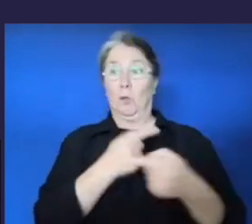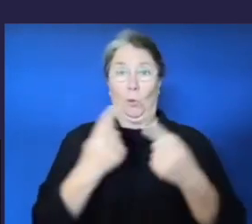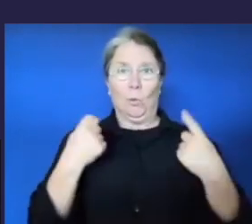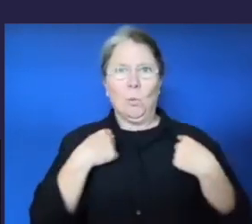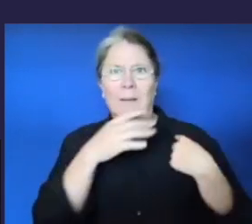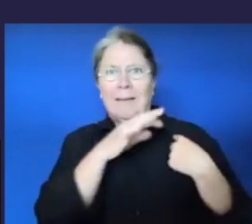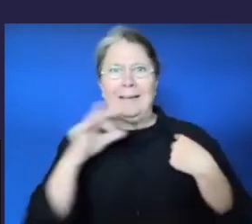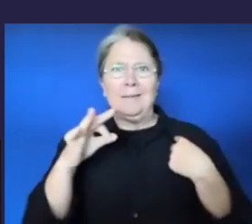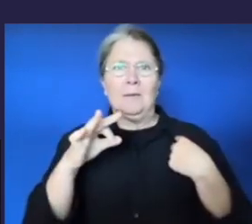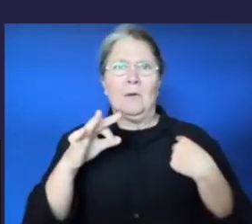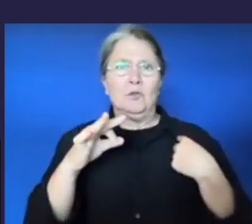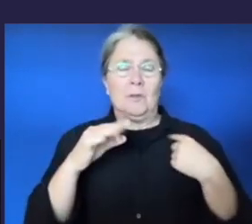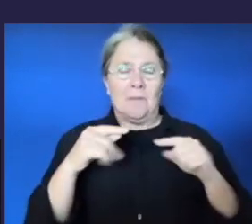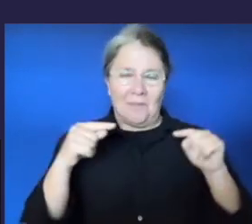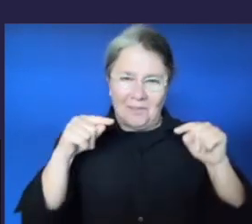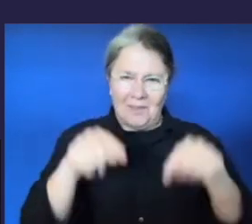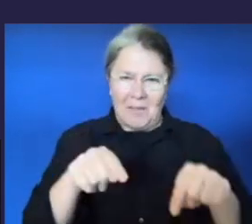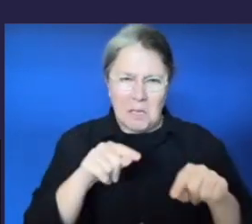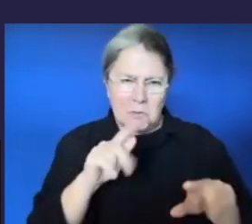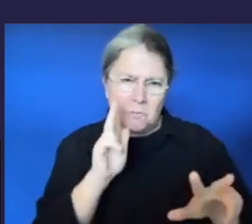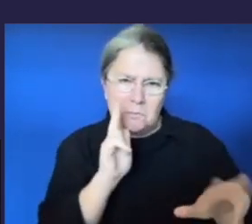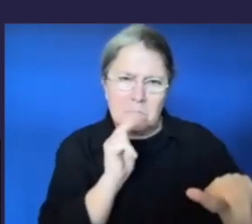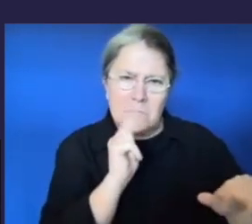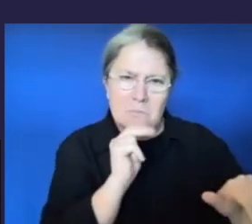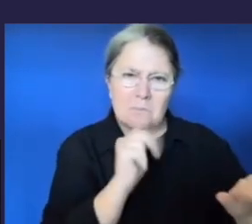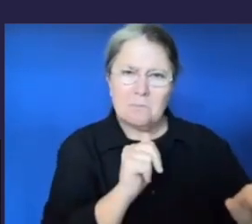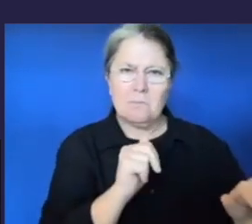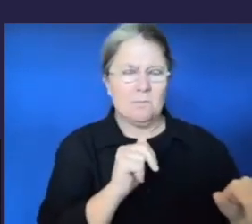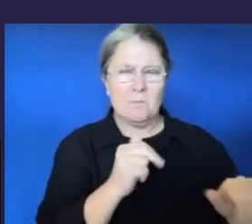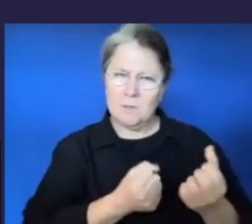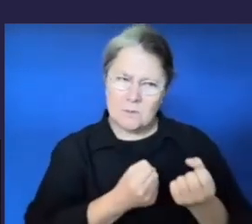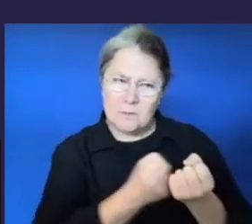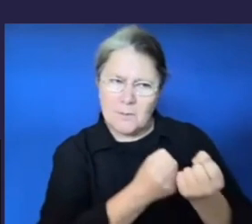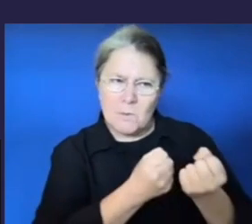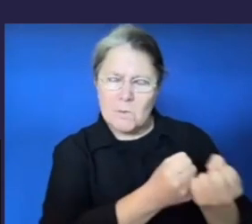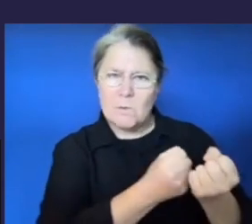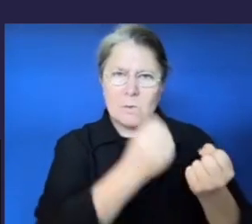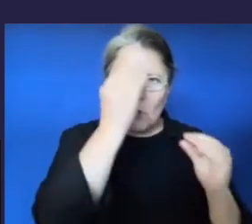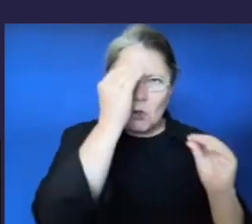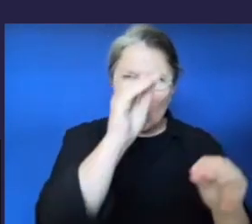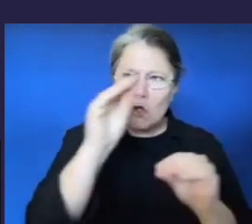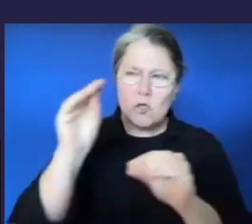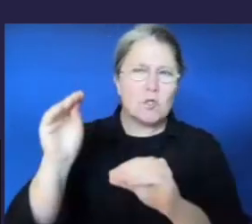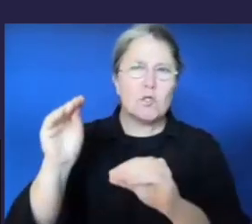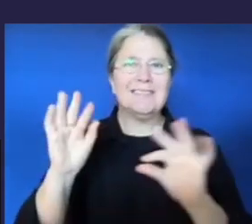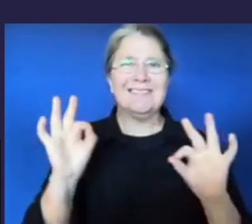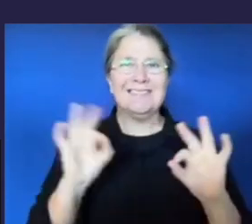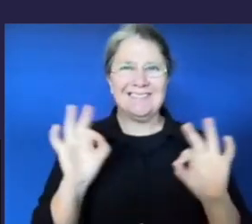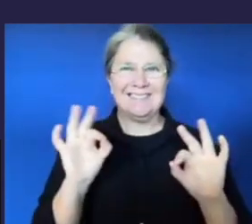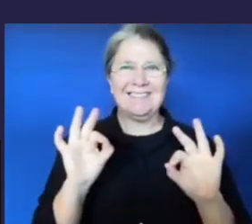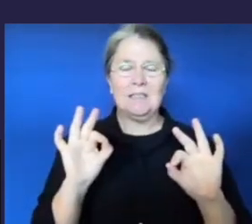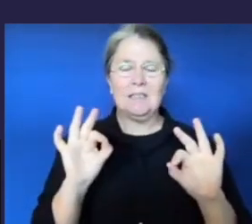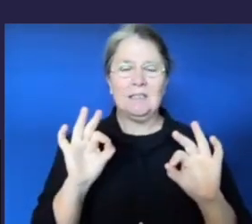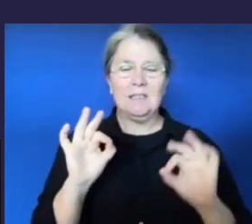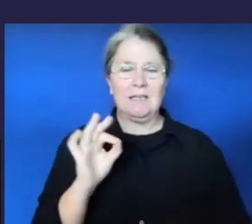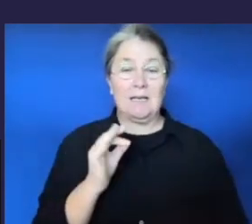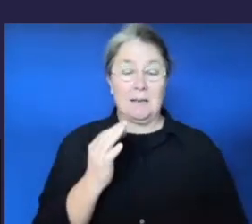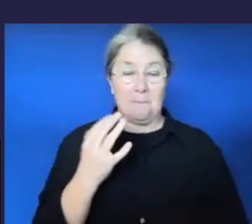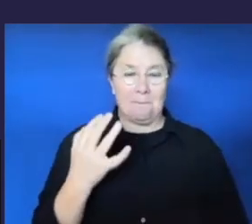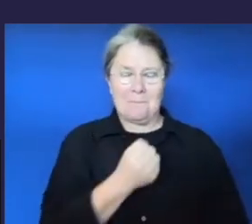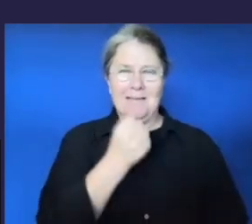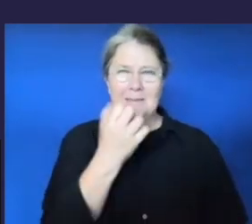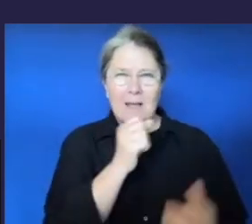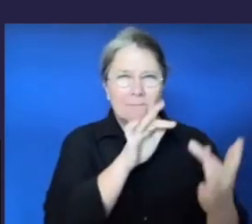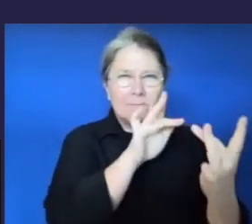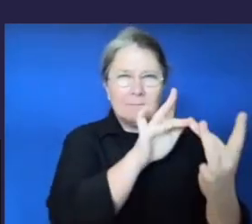cue givers, and indispensable job supporters, job coaches need to serve as consultants and resources to employers, families,